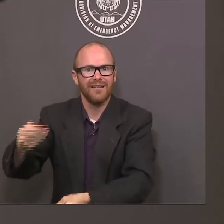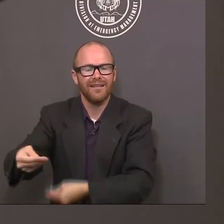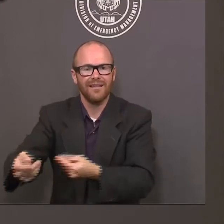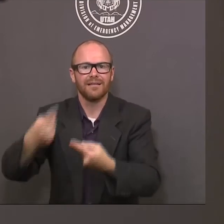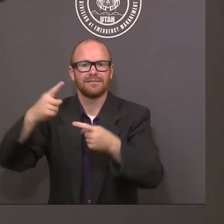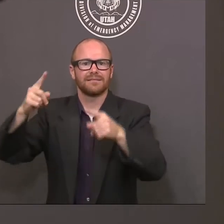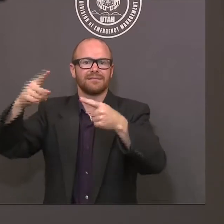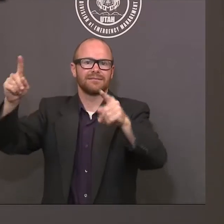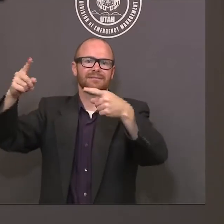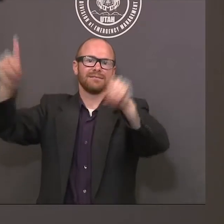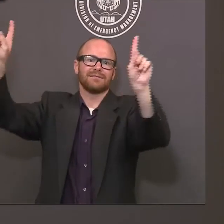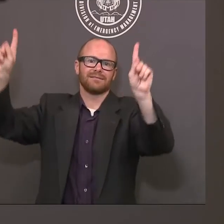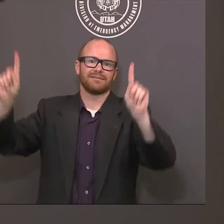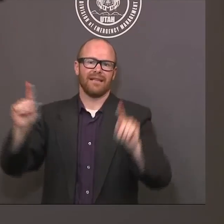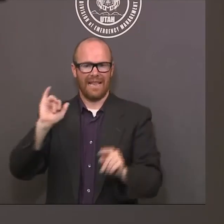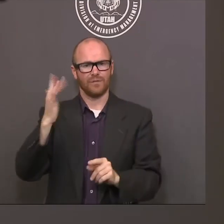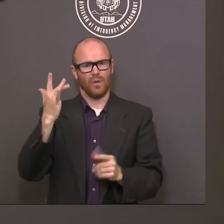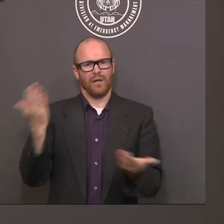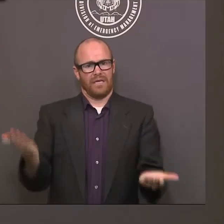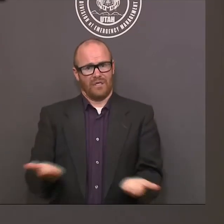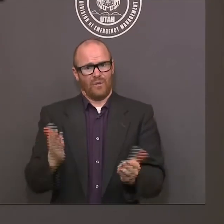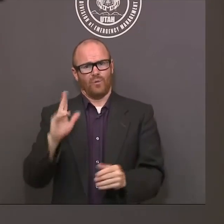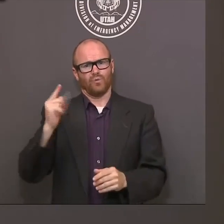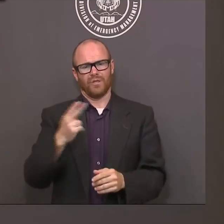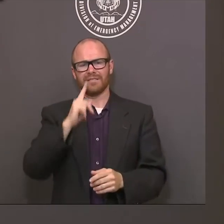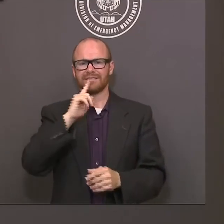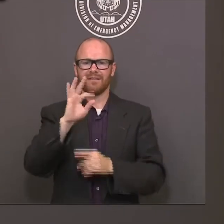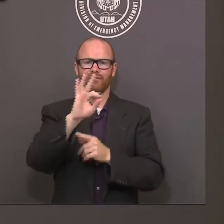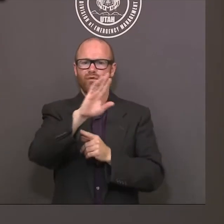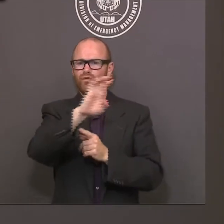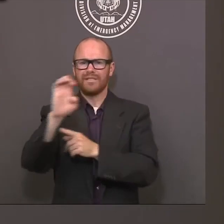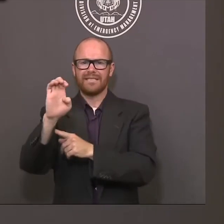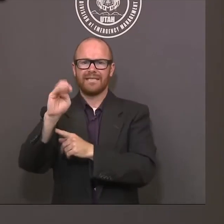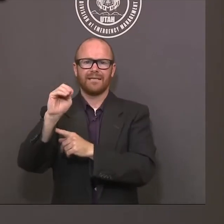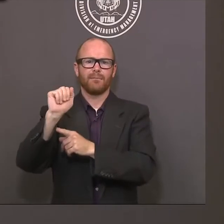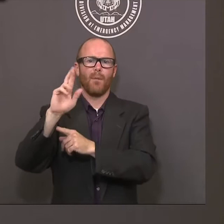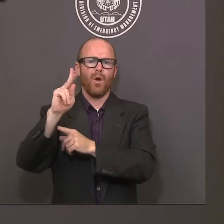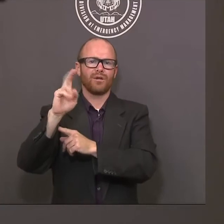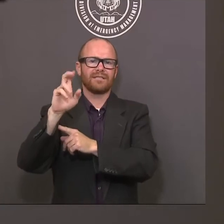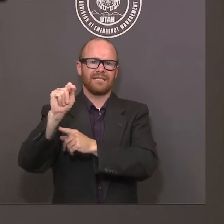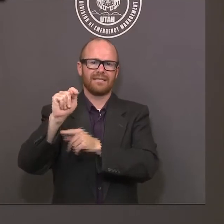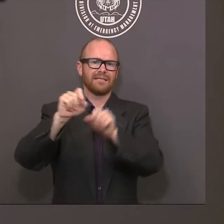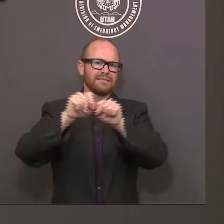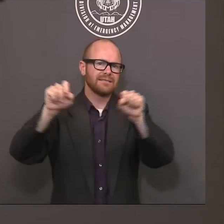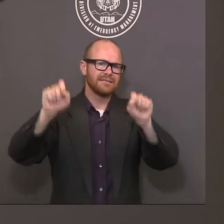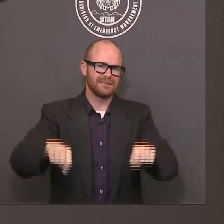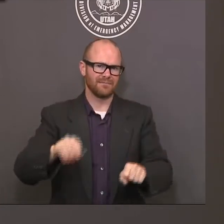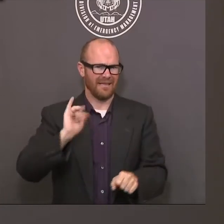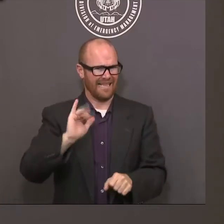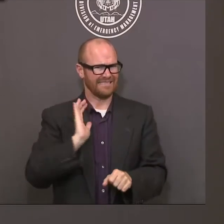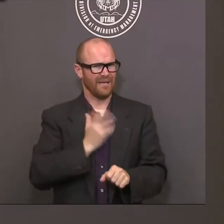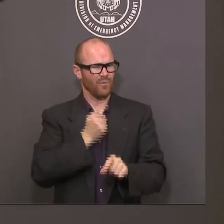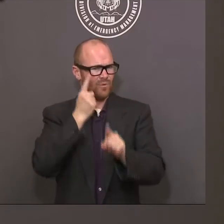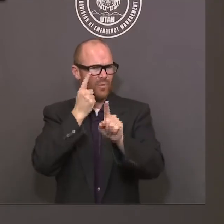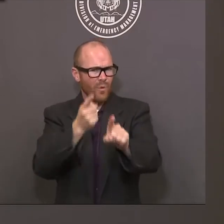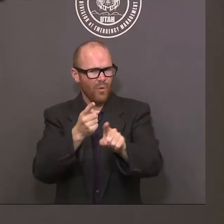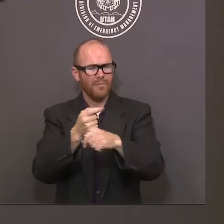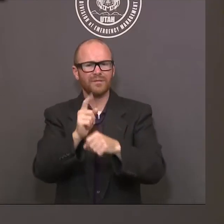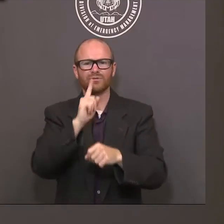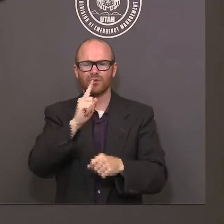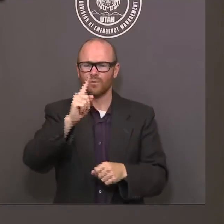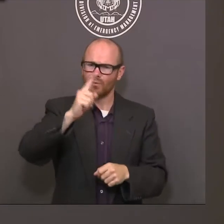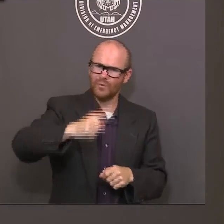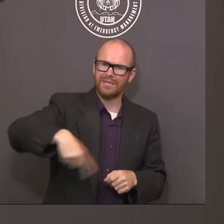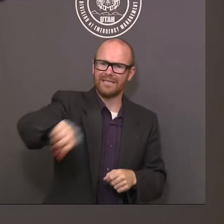very free market system here in Utah. That's our goal, that's our quest, and that's part of what we're going to be able to do to get back on track